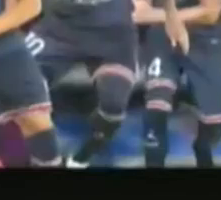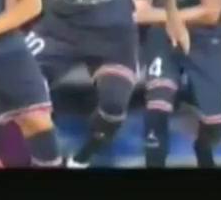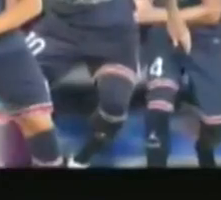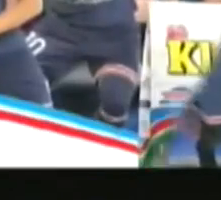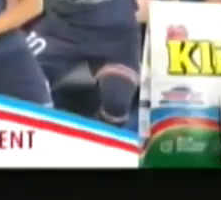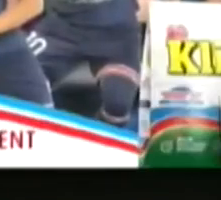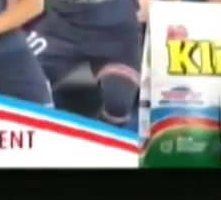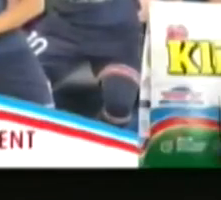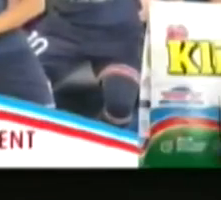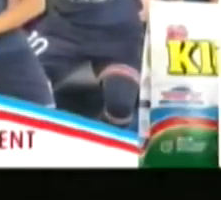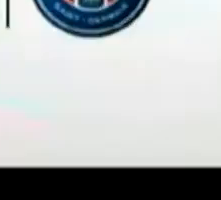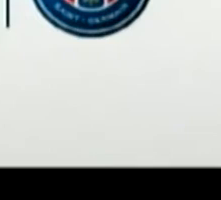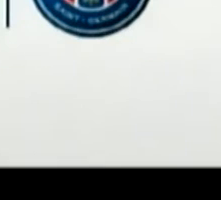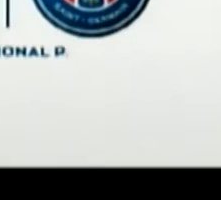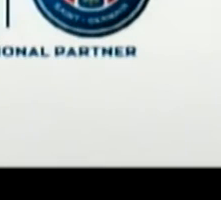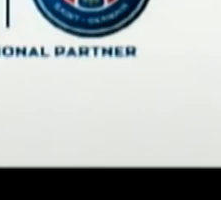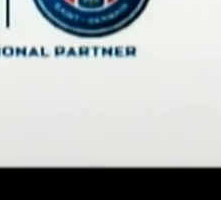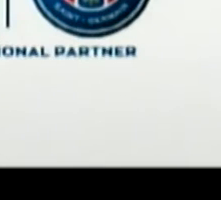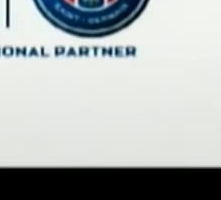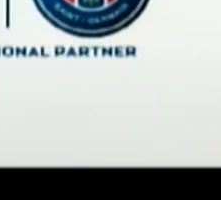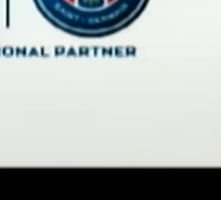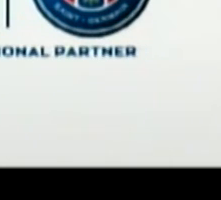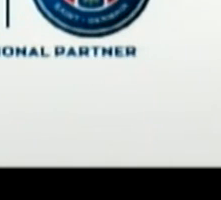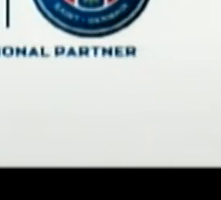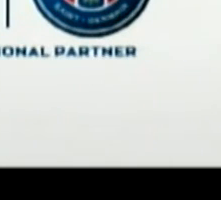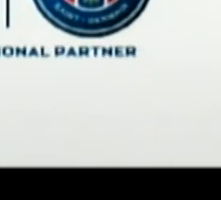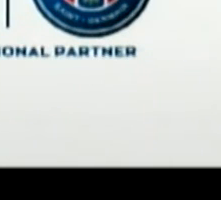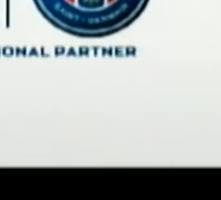SoClean, the official regional partner of Paris Saint-Germain.